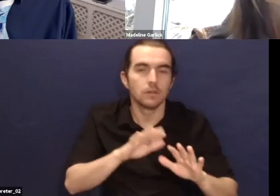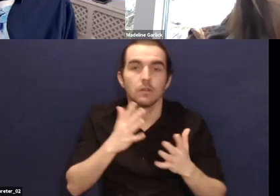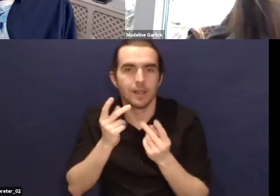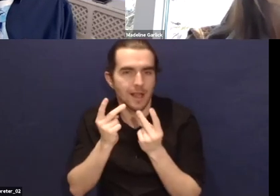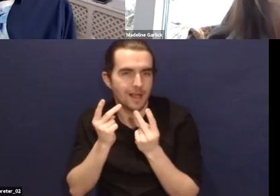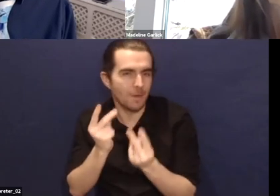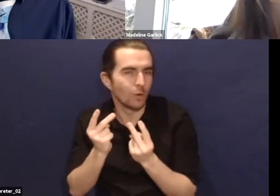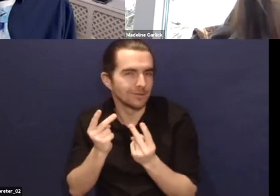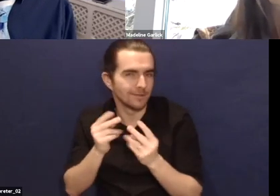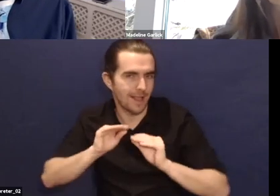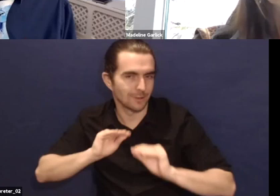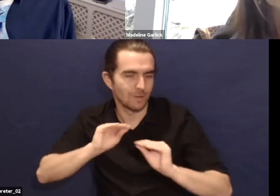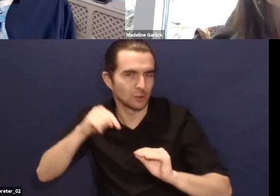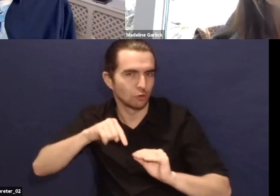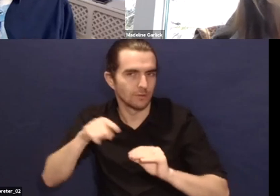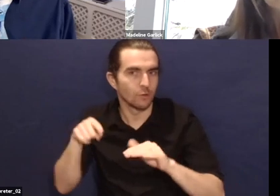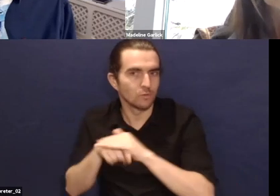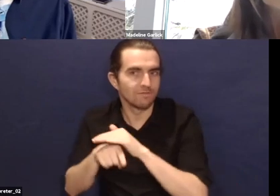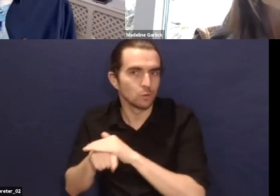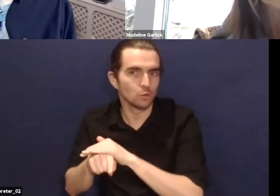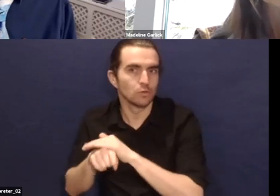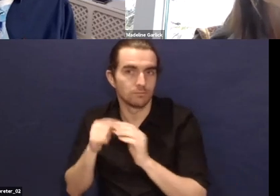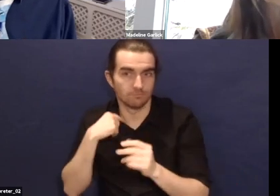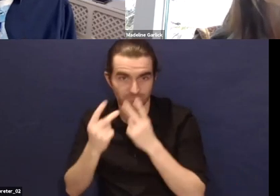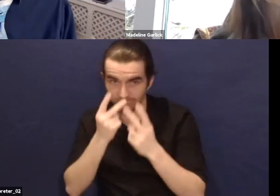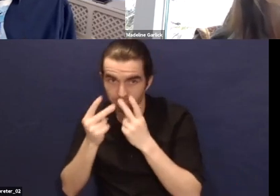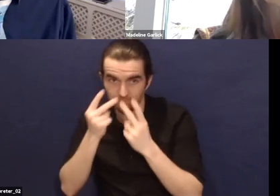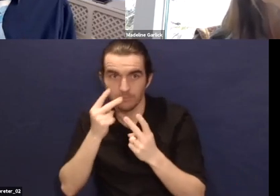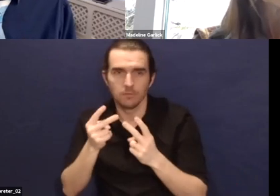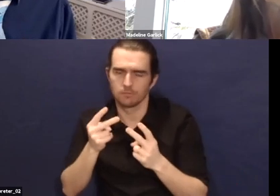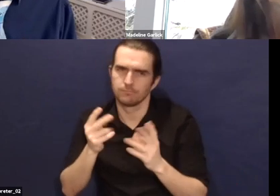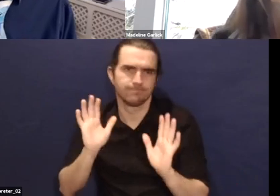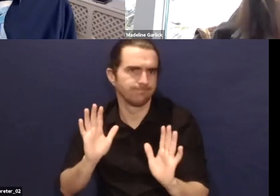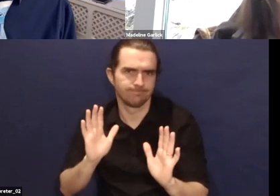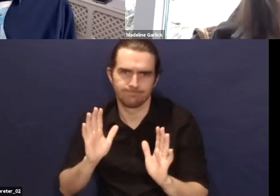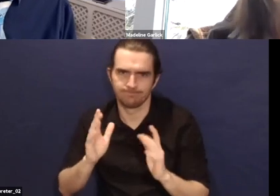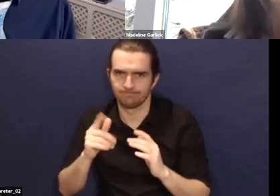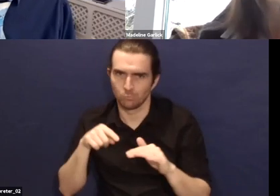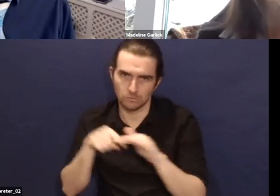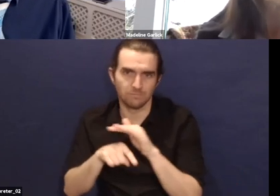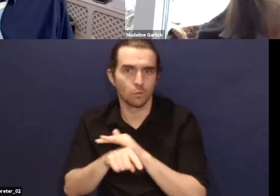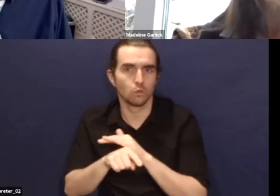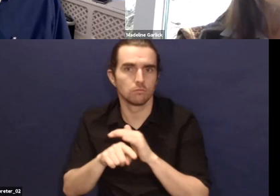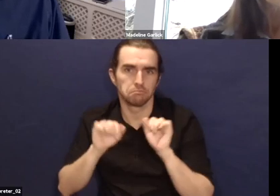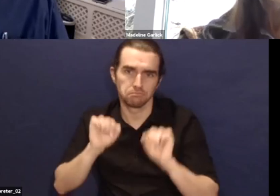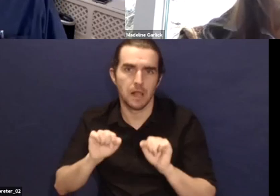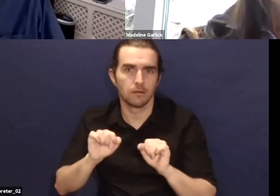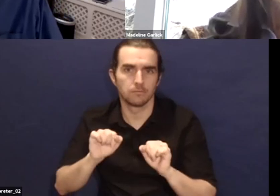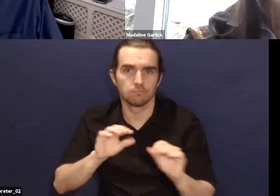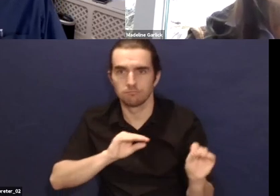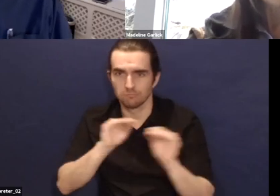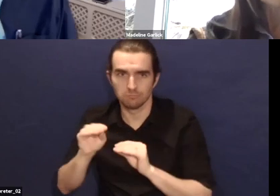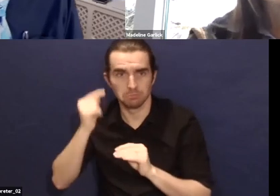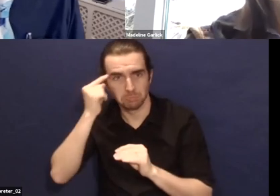what their children and grandchildren are going to need when considering what their next steps need to be and looking for solutions. You